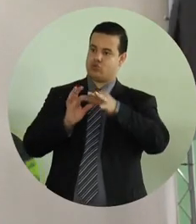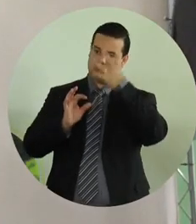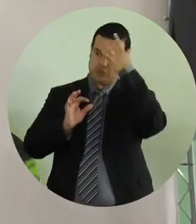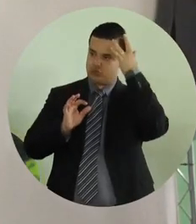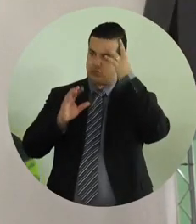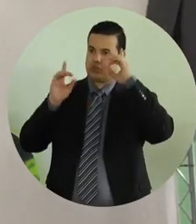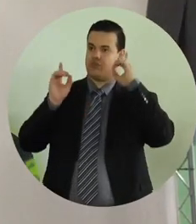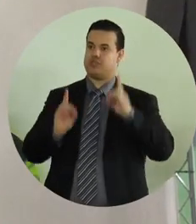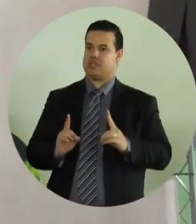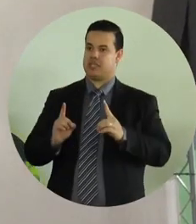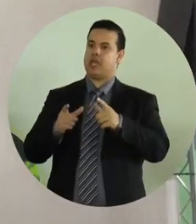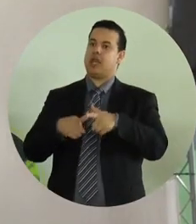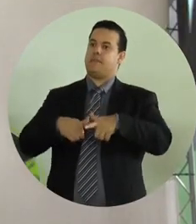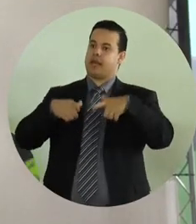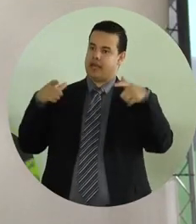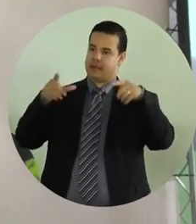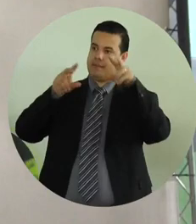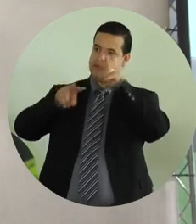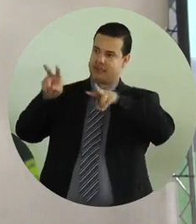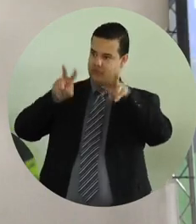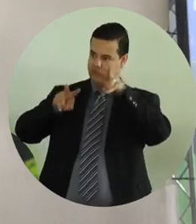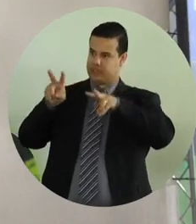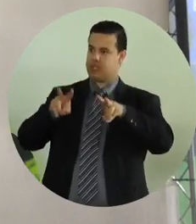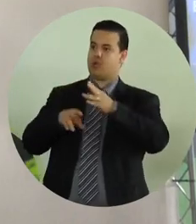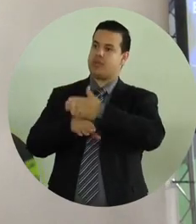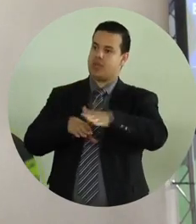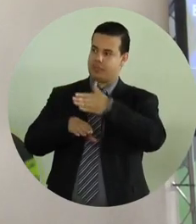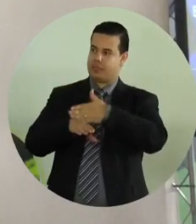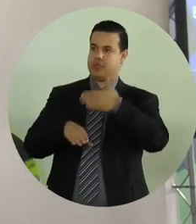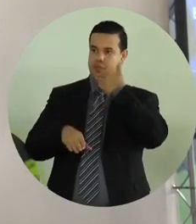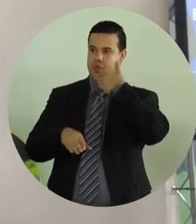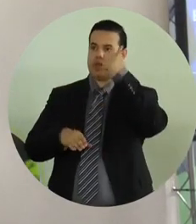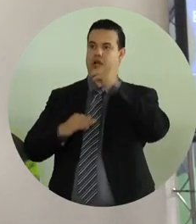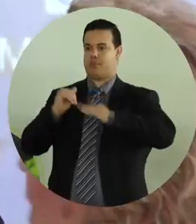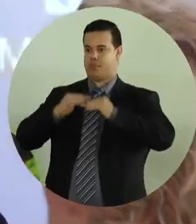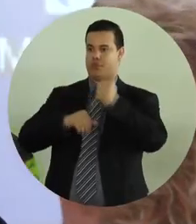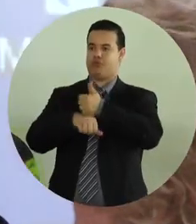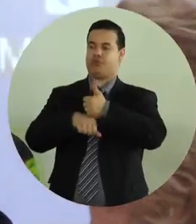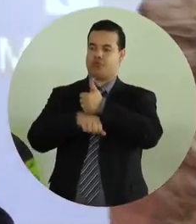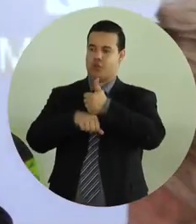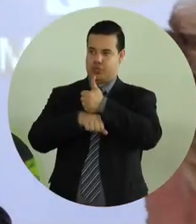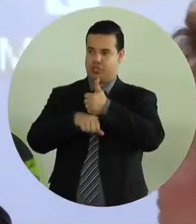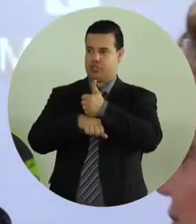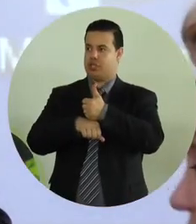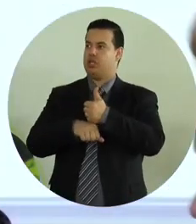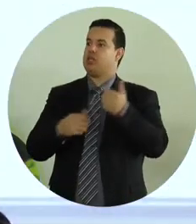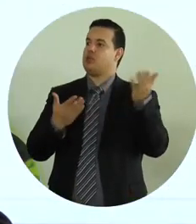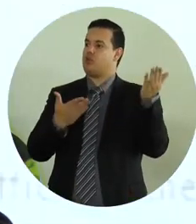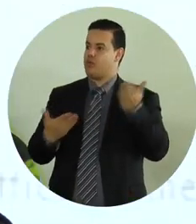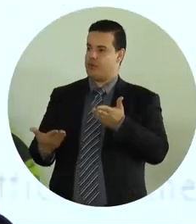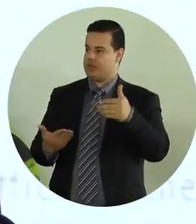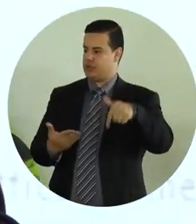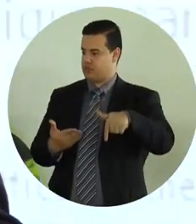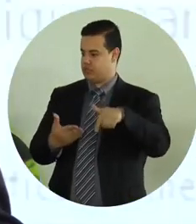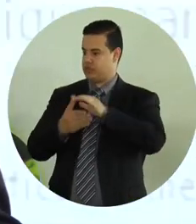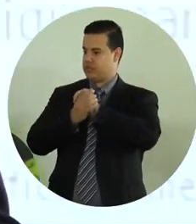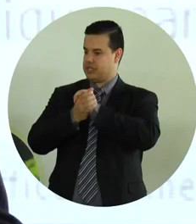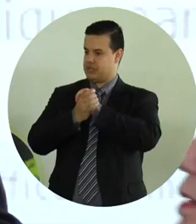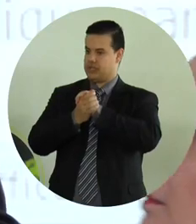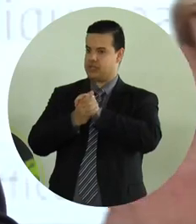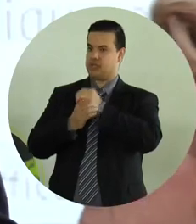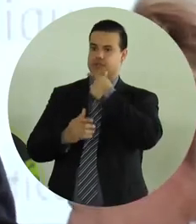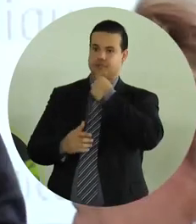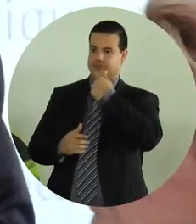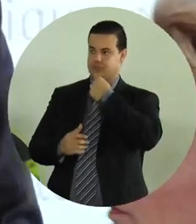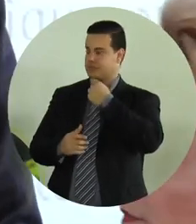deficiência para ampliarem sua visão e se aprimorarem profissionalmente. Então, convidamos para a sua saudação o Sr.